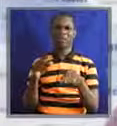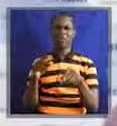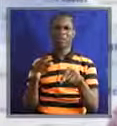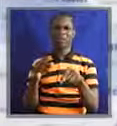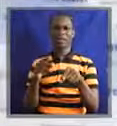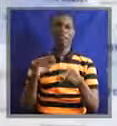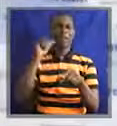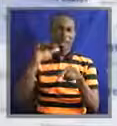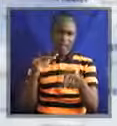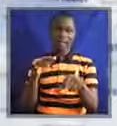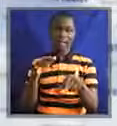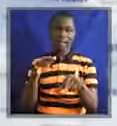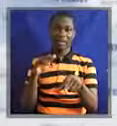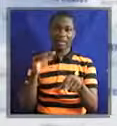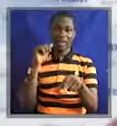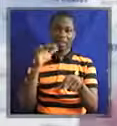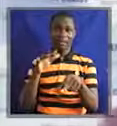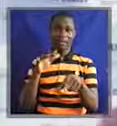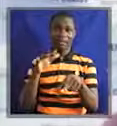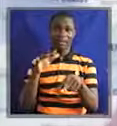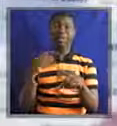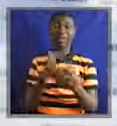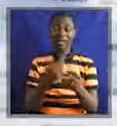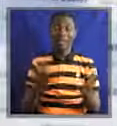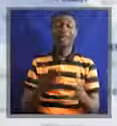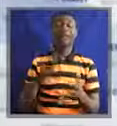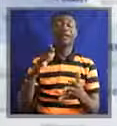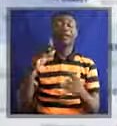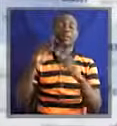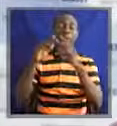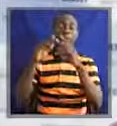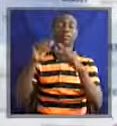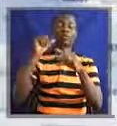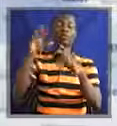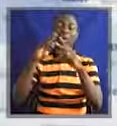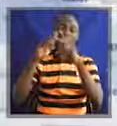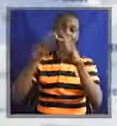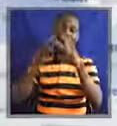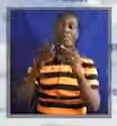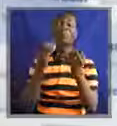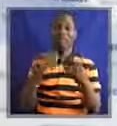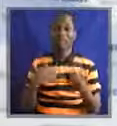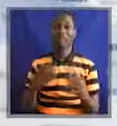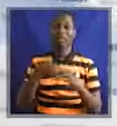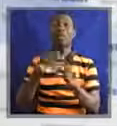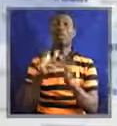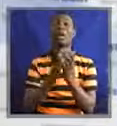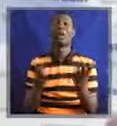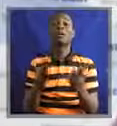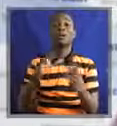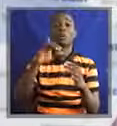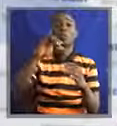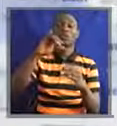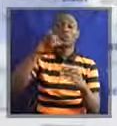wo mo hunu ababa awa bi we di onye obe ma enti na Ghana mo wo prophetesses bebre ho odifo ba odifo ba wo ba bible mo